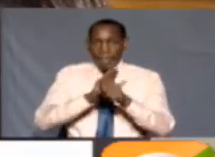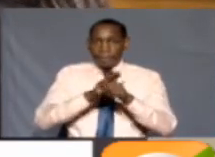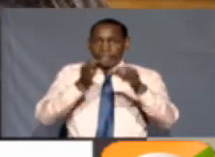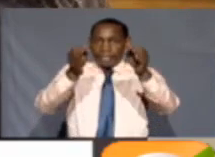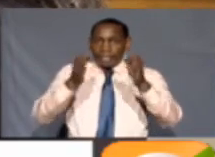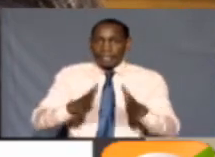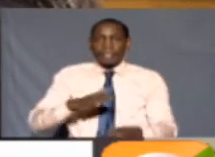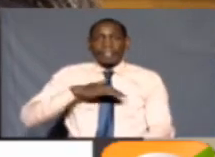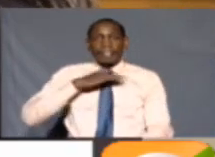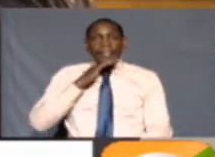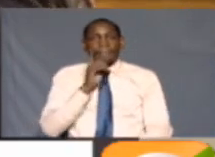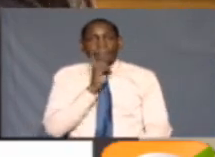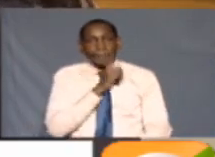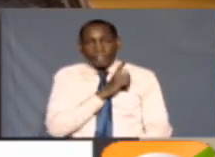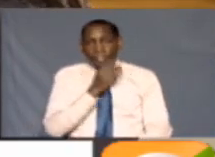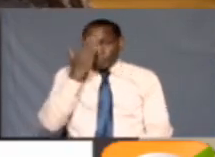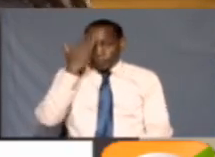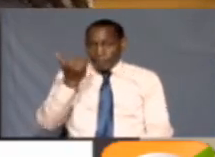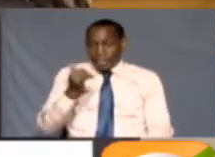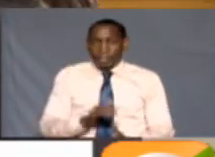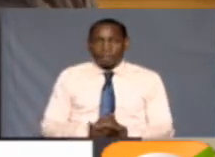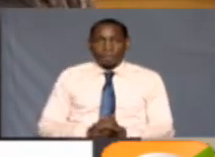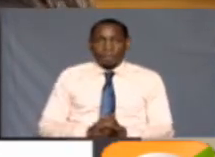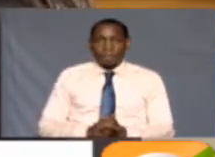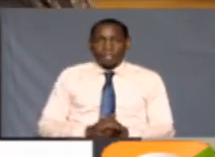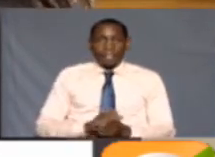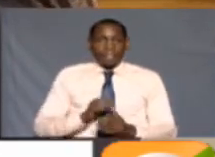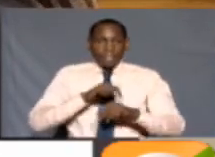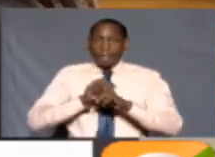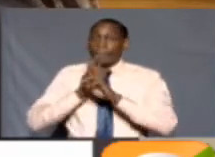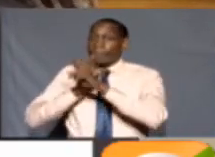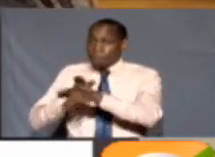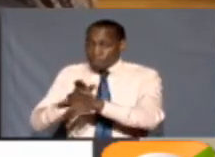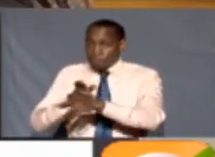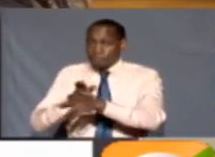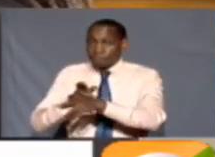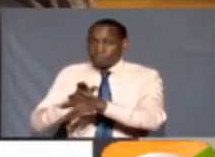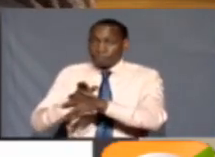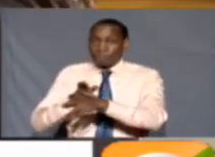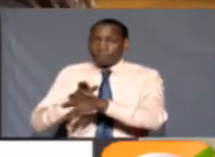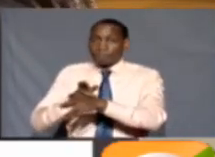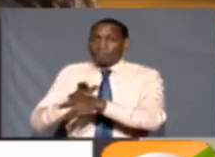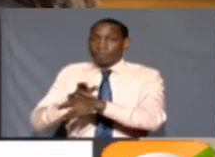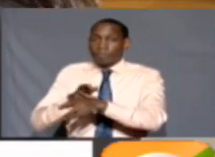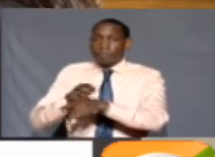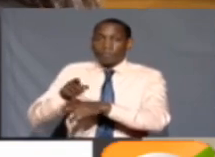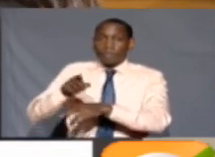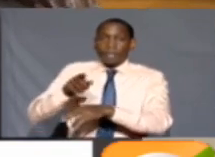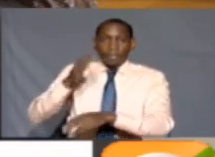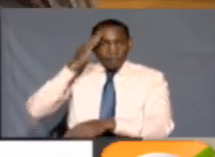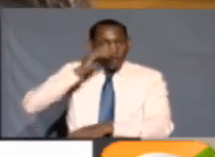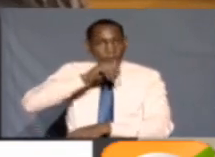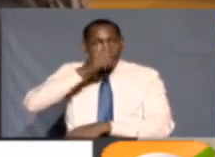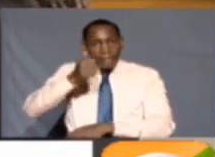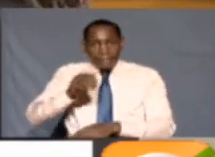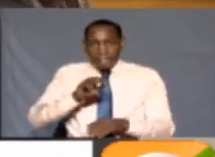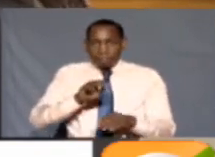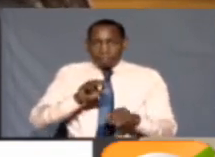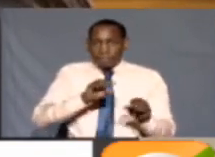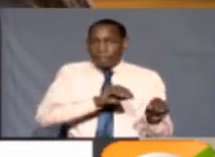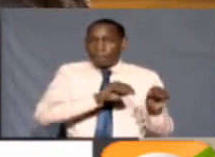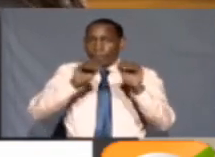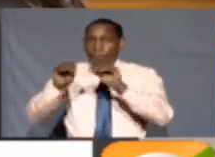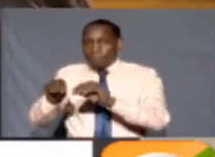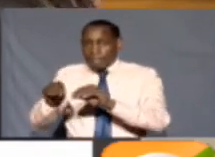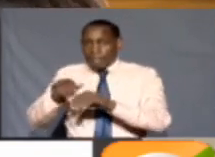accountants who've lost their lives because of whistleblowing. We know others who have been transferred to